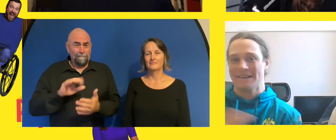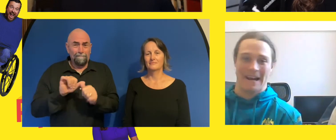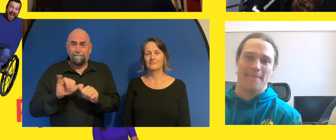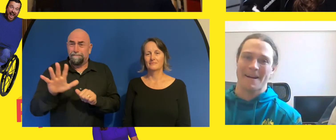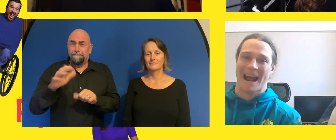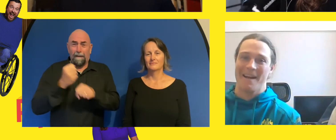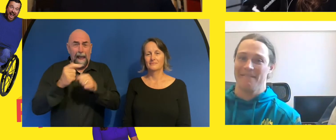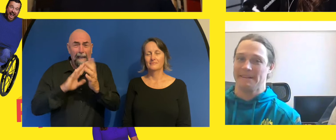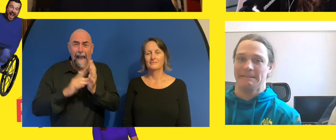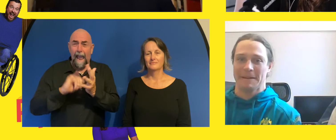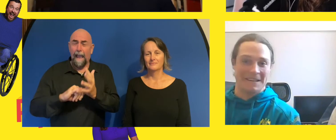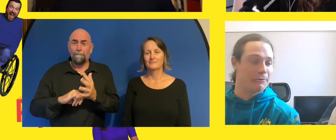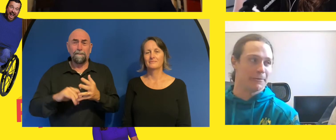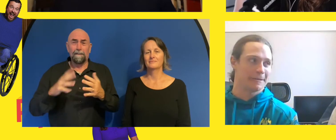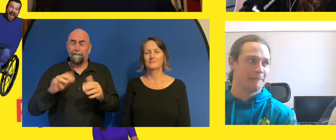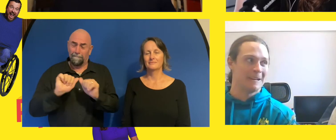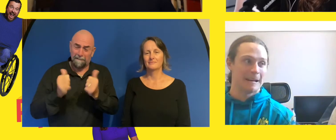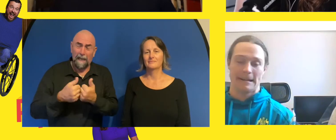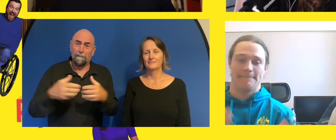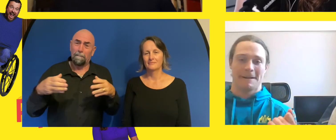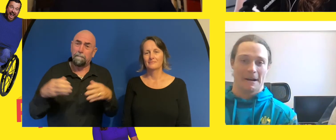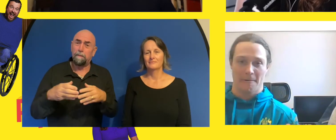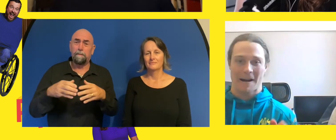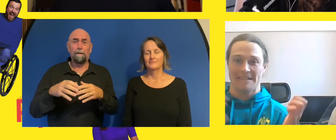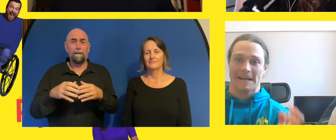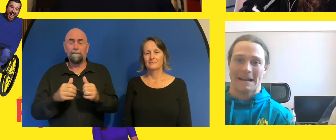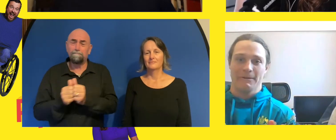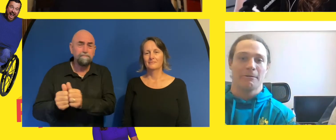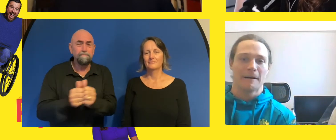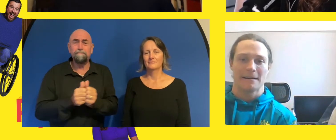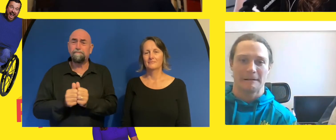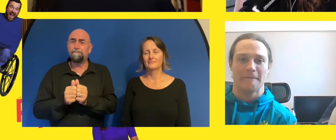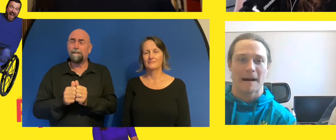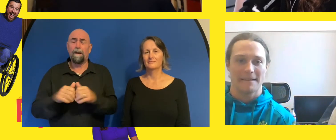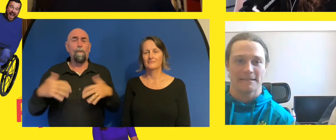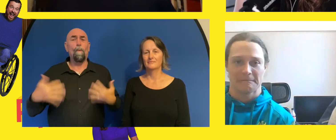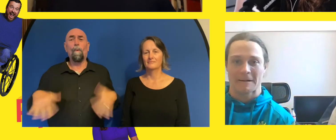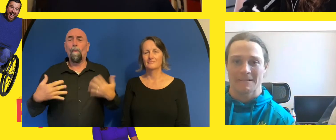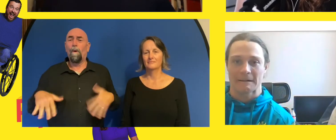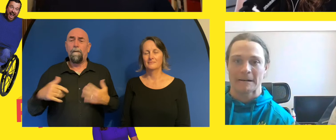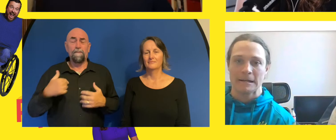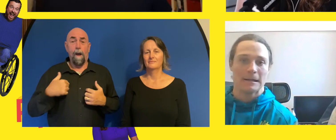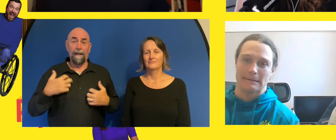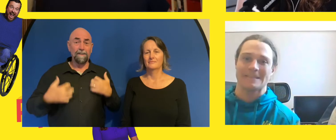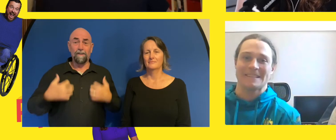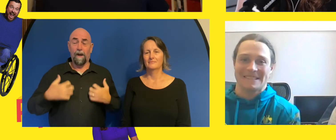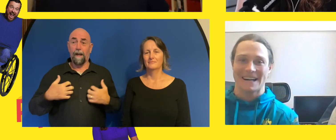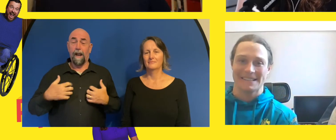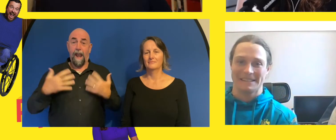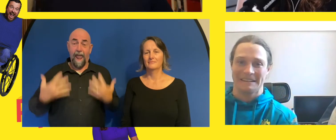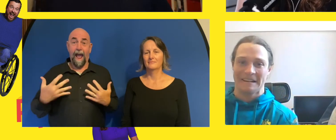It's been an epic games. It's been awesome. It's been a great team camaraderie around us as well. So I'm